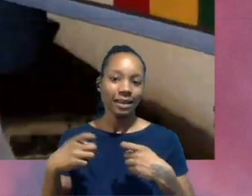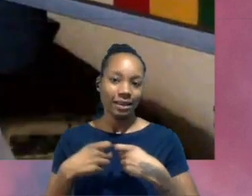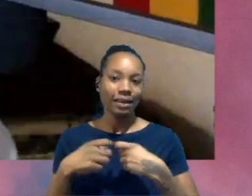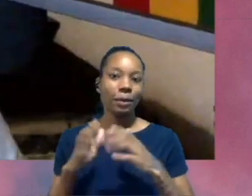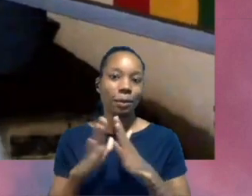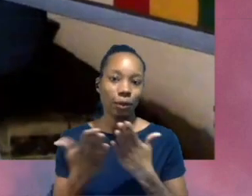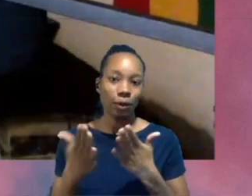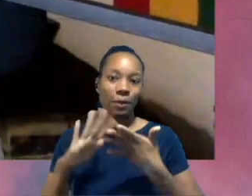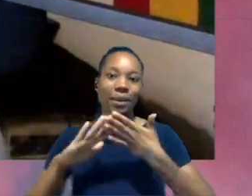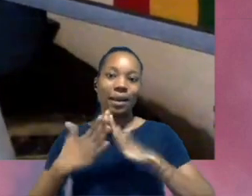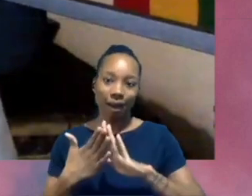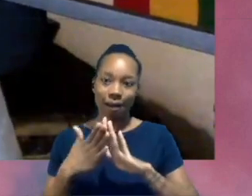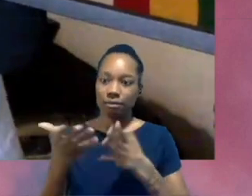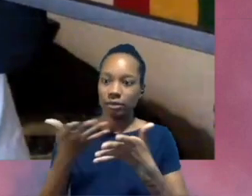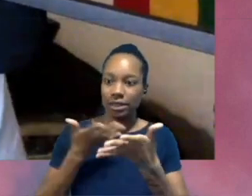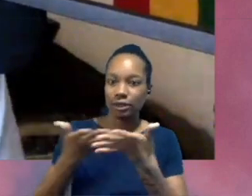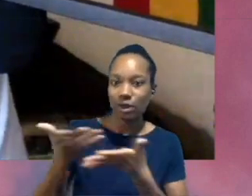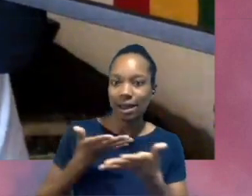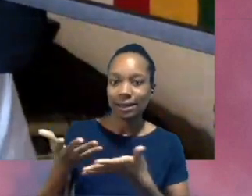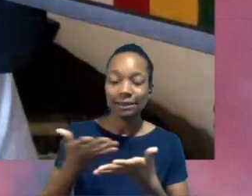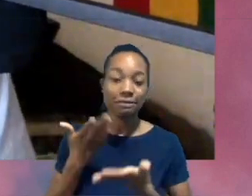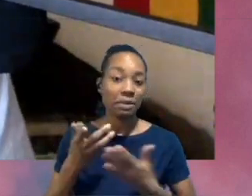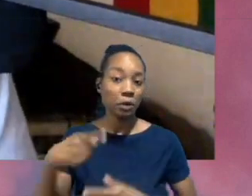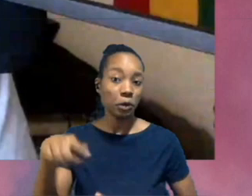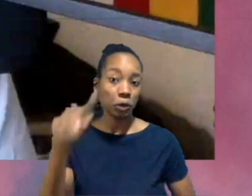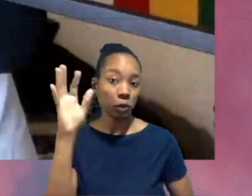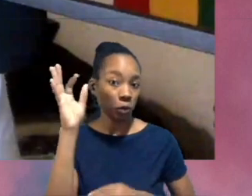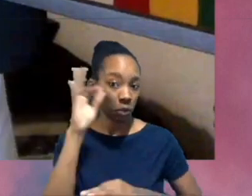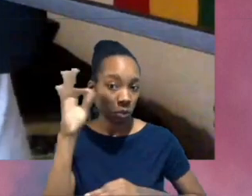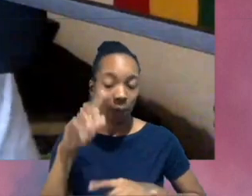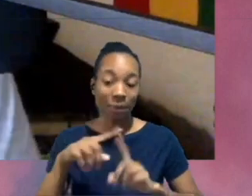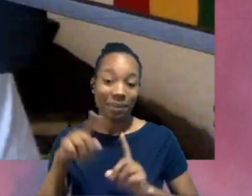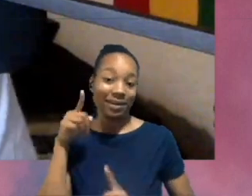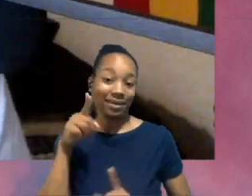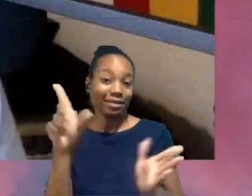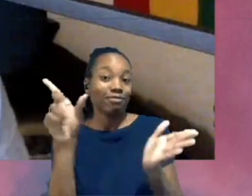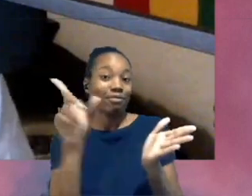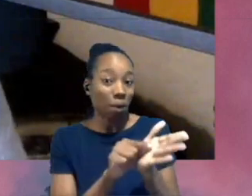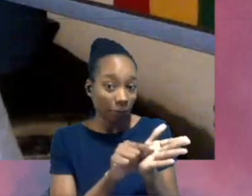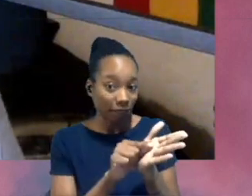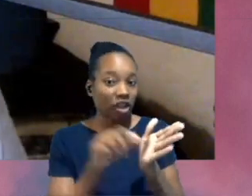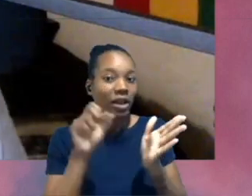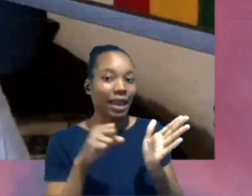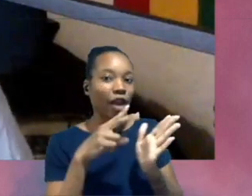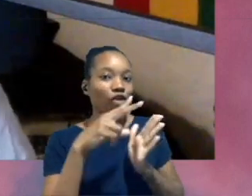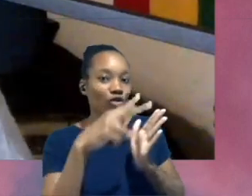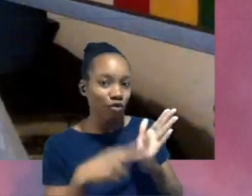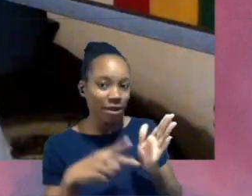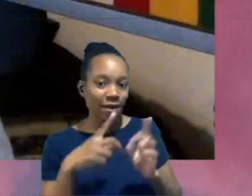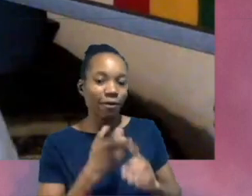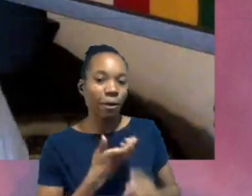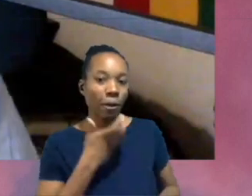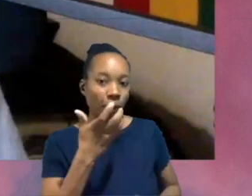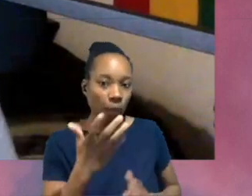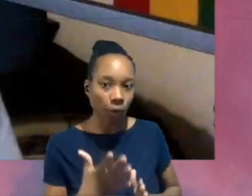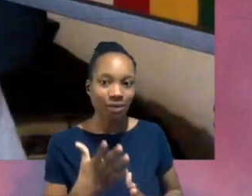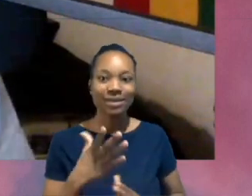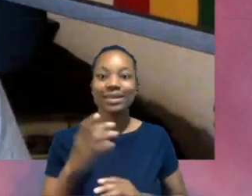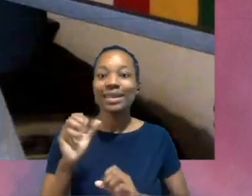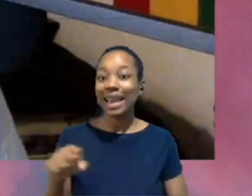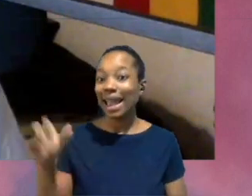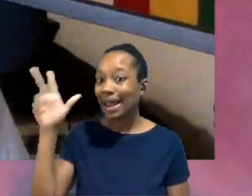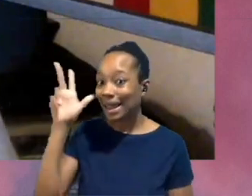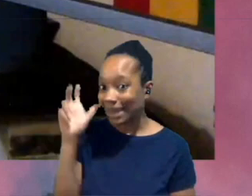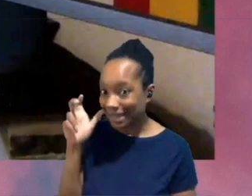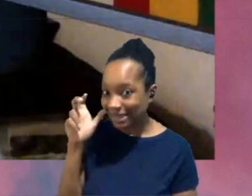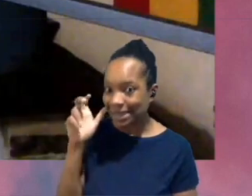don't know already, this publication, you can not only read the work from the poets, but you can actually listen to or watch